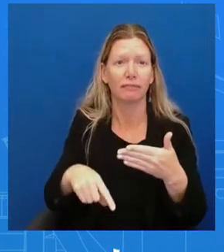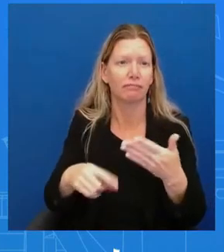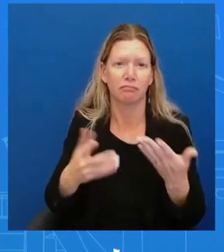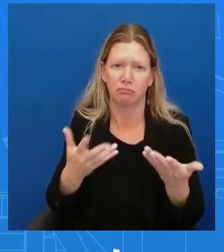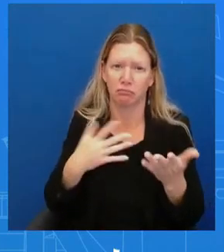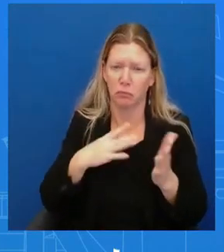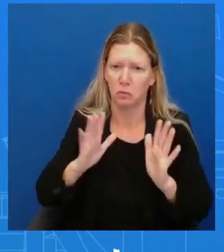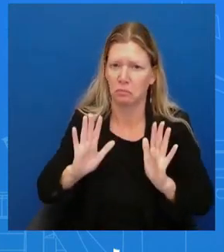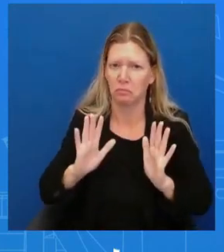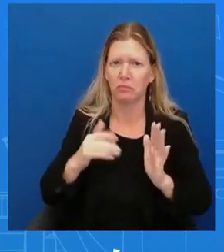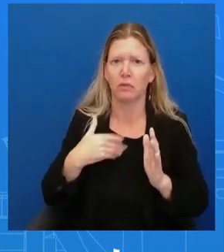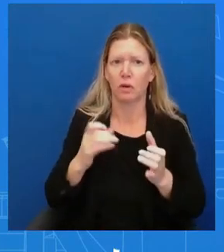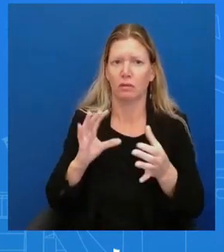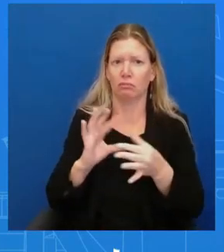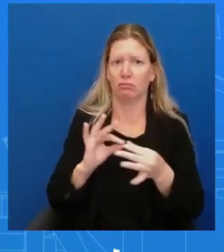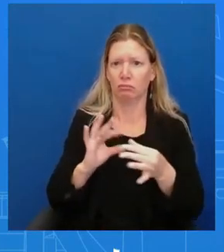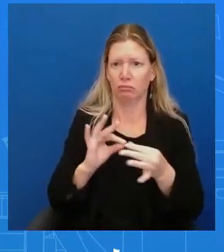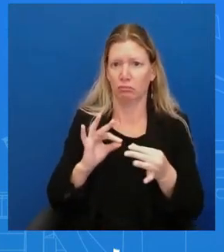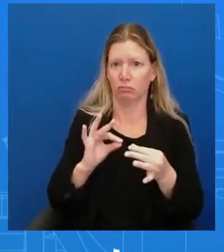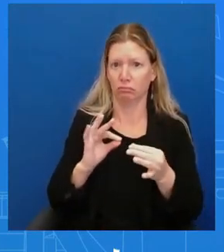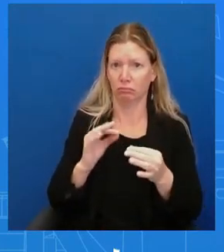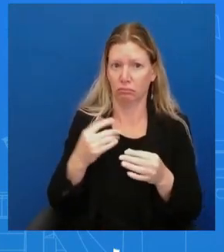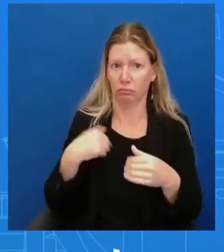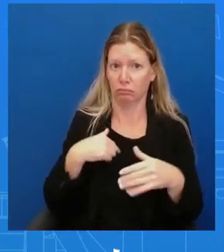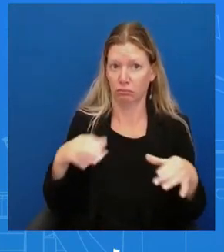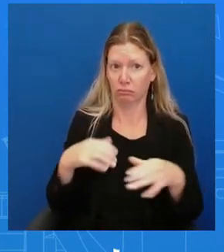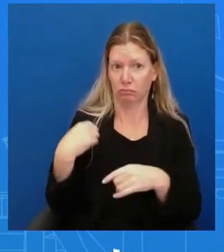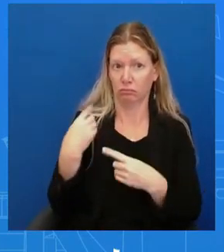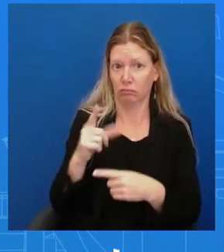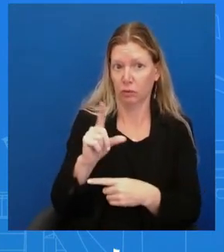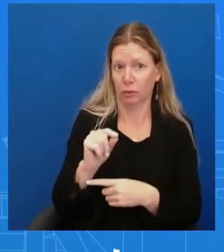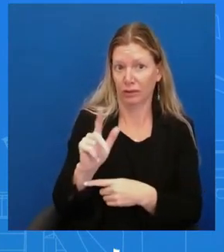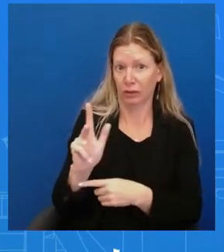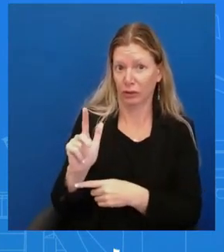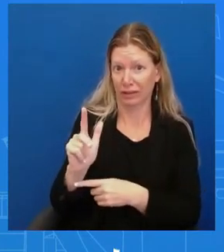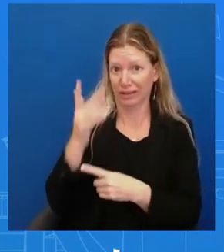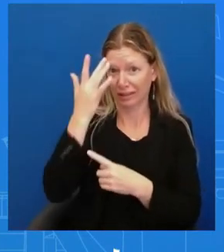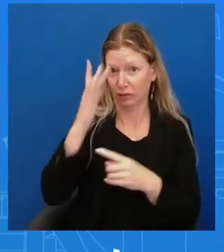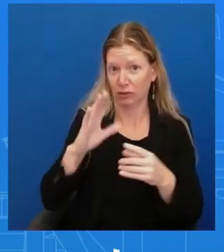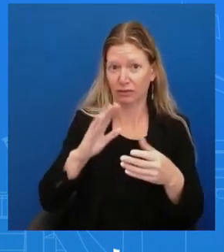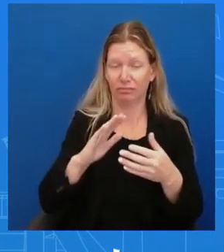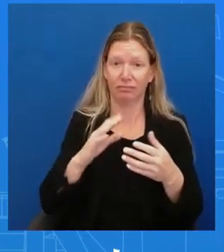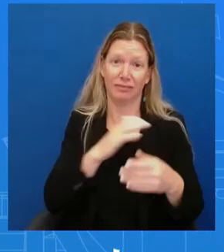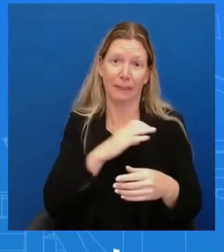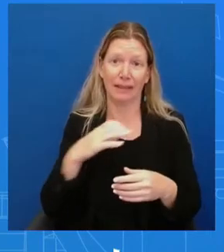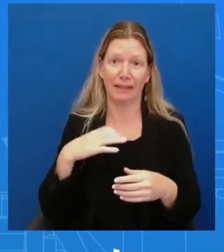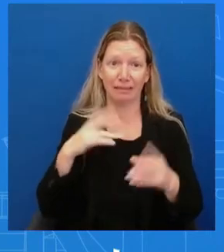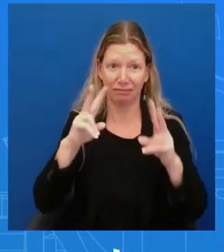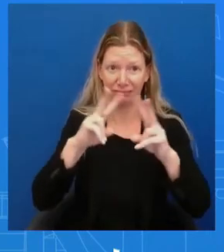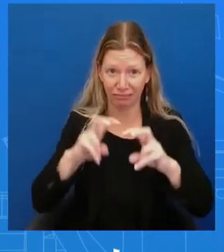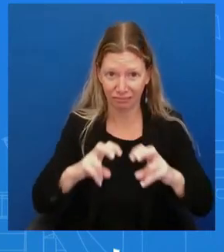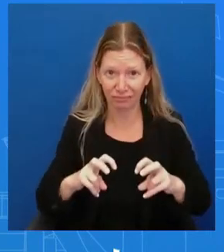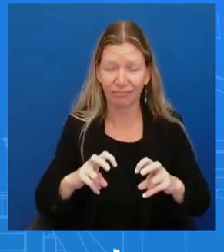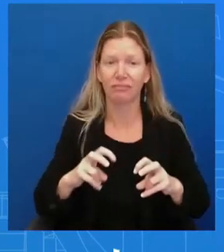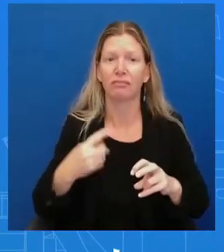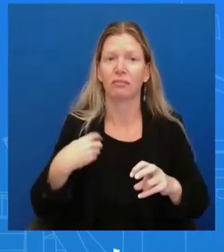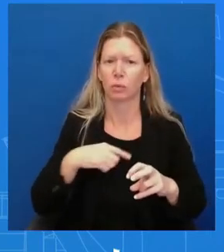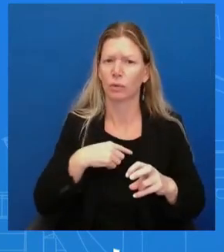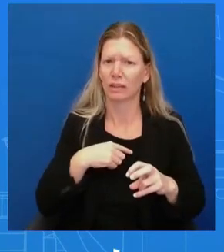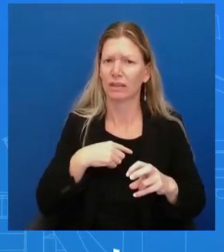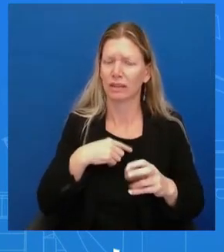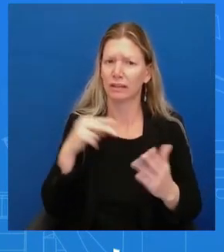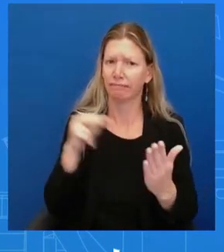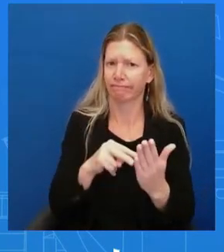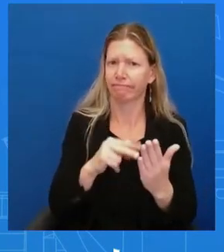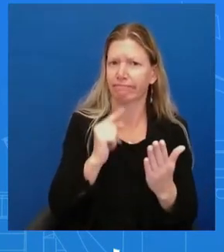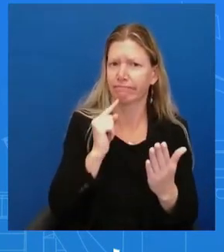since the intelligence committee assessment, and we have taken this very seriously. The president takes U.S. personnel, making sure that they are protected